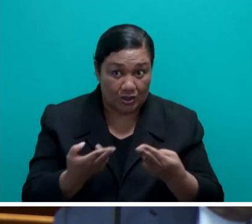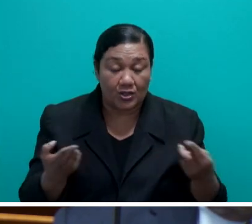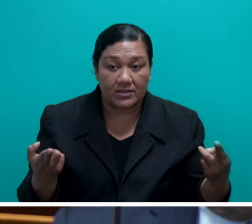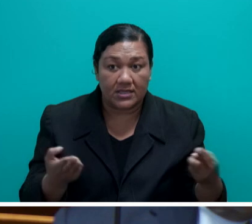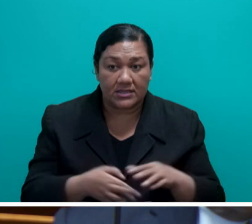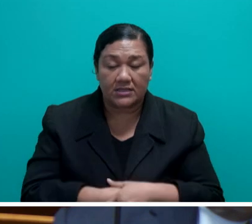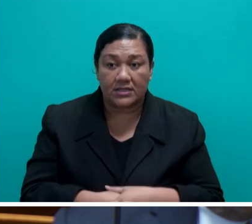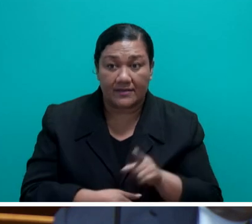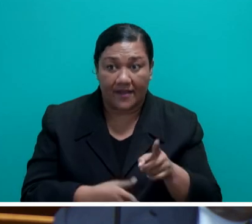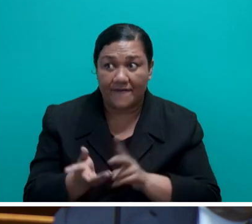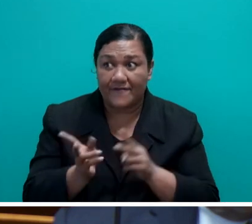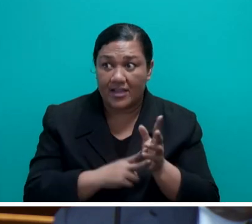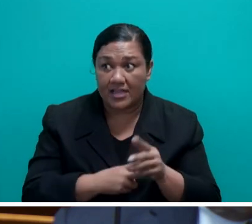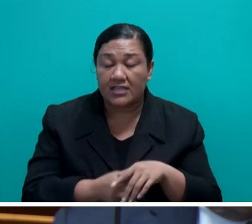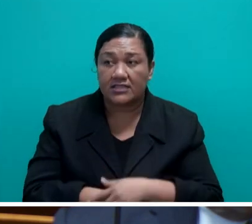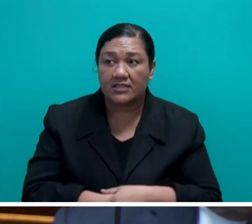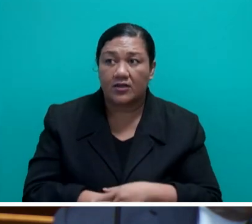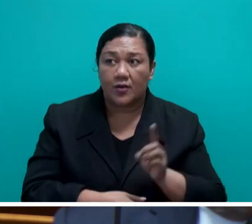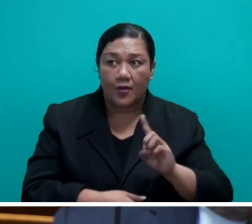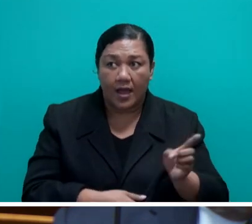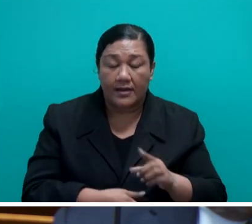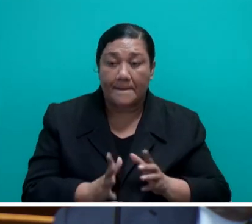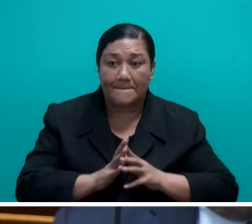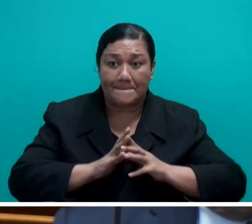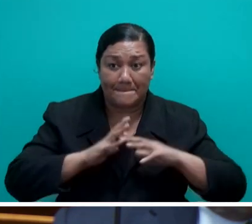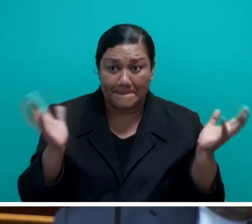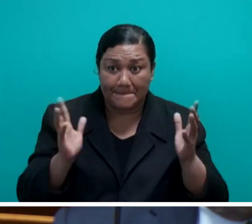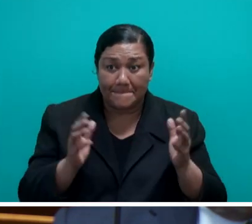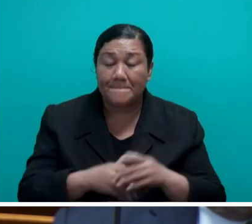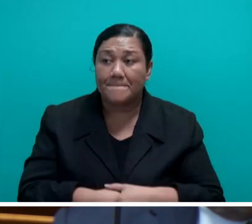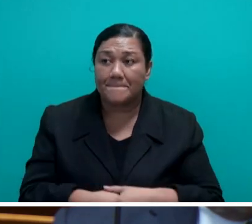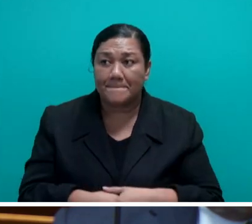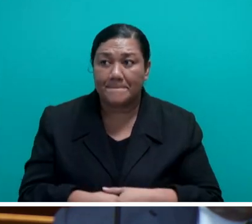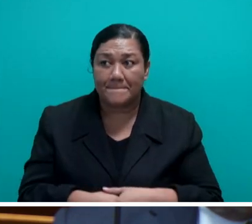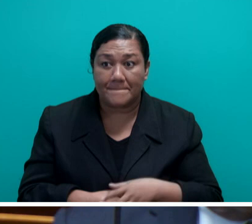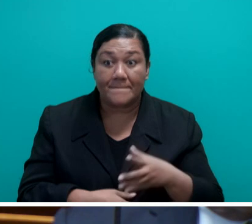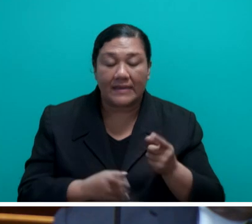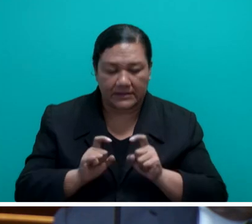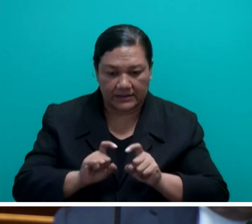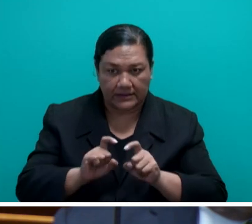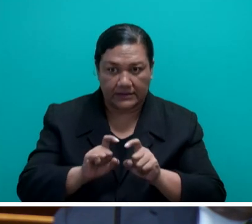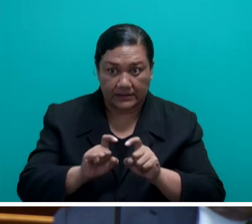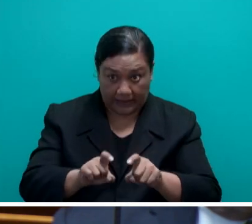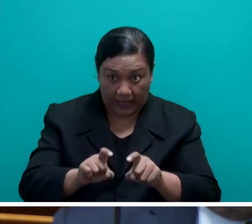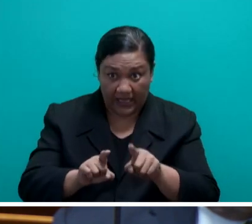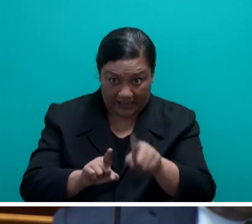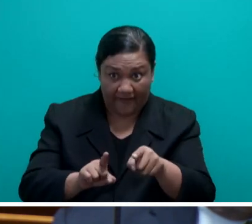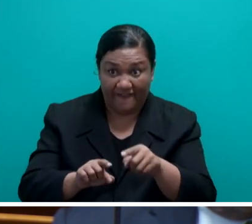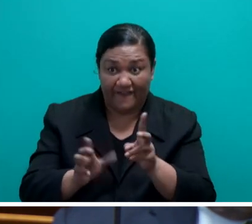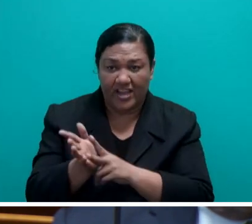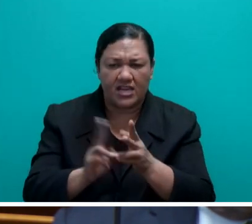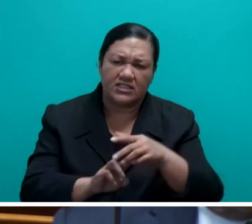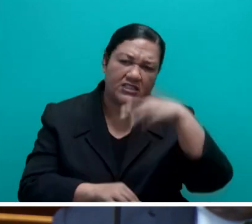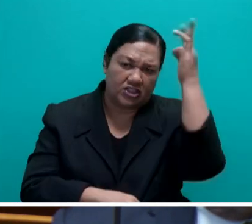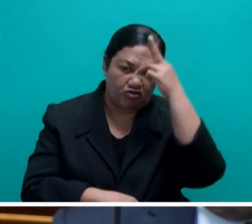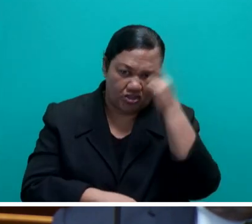in February 2021, it was revealed that the majority of the dwellings in the village were at high risk. And according to a